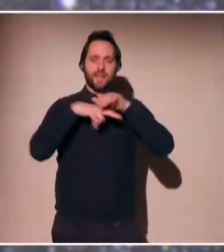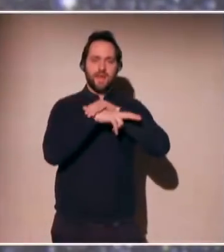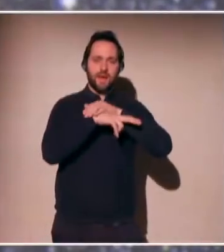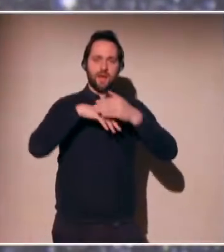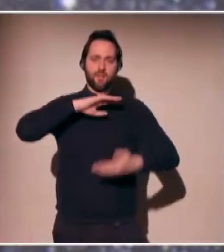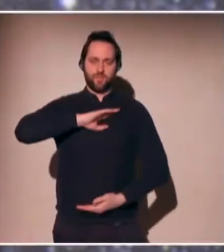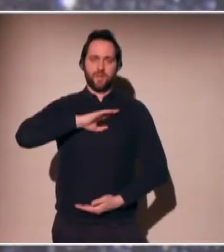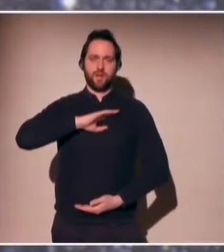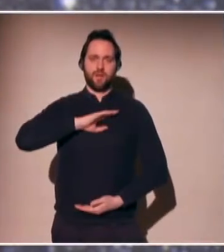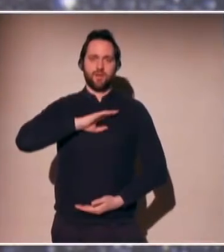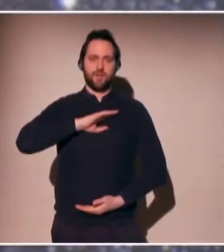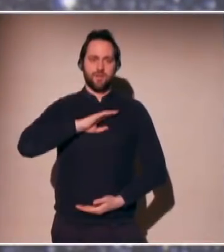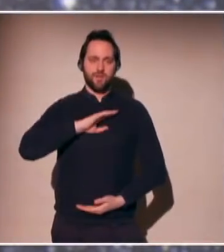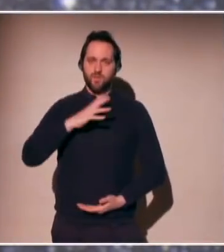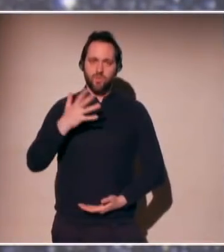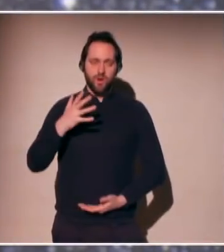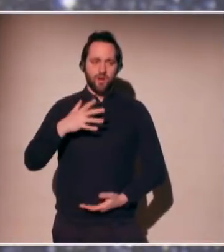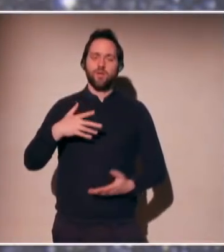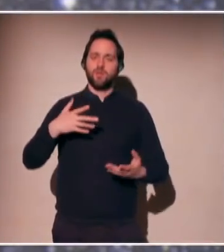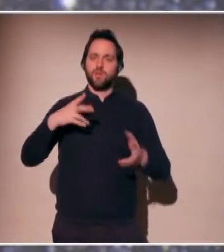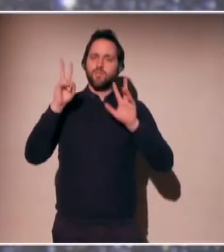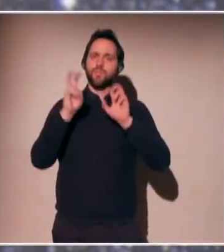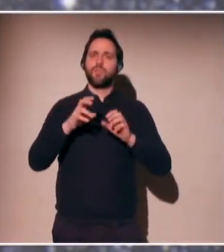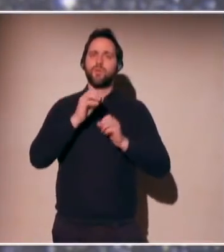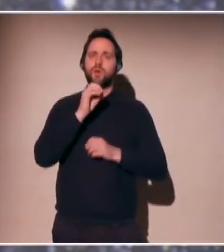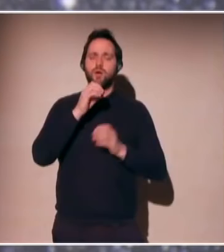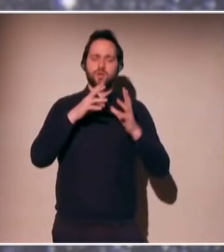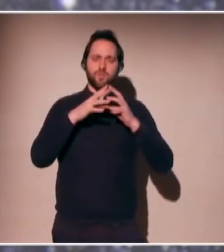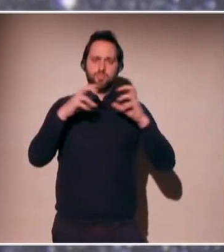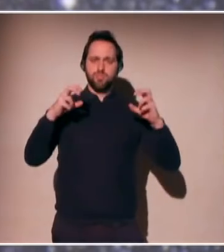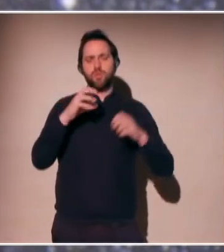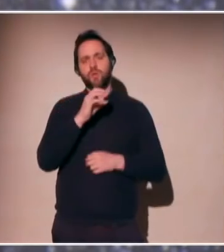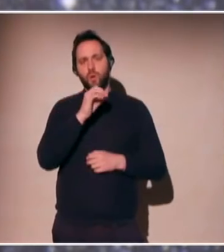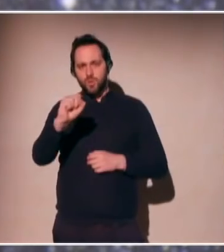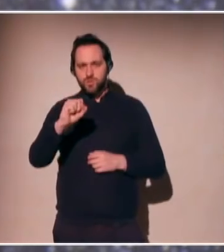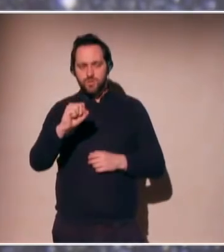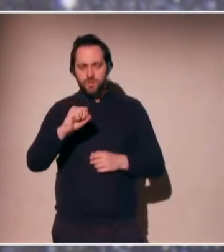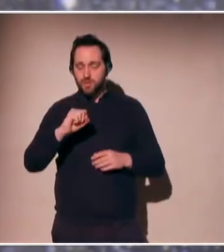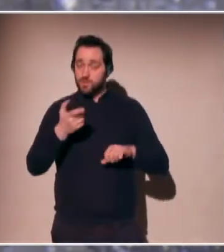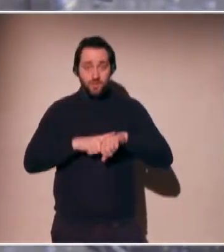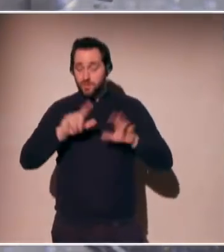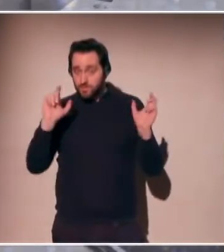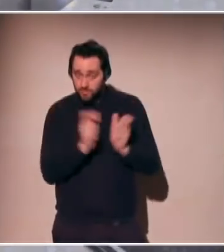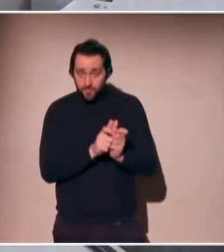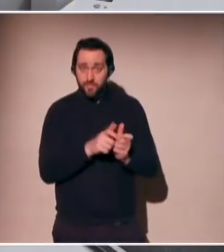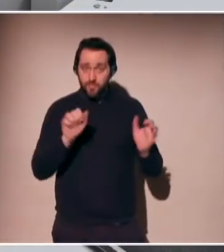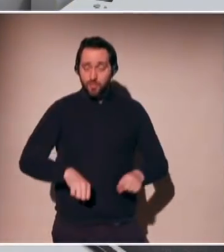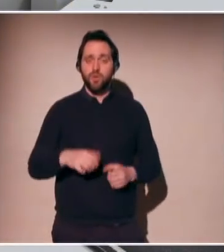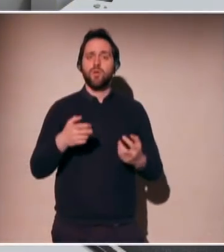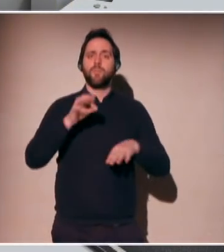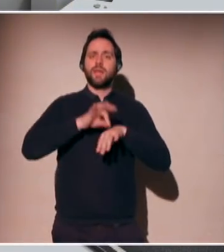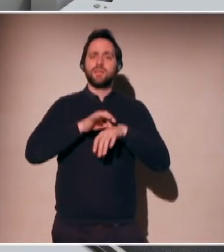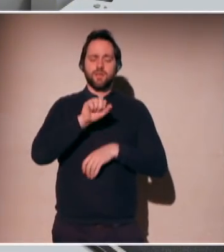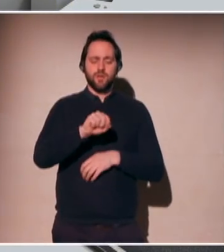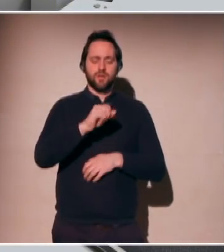only the beginning. The real change, the real paradigm shift is in the move from reactive to